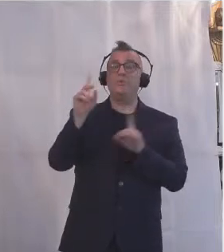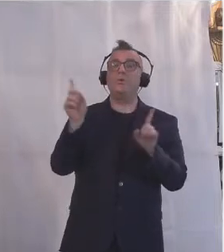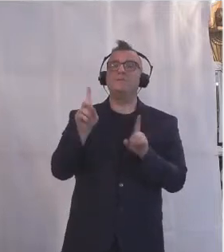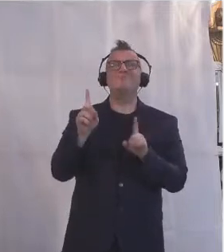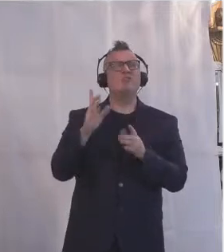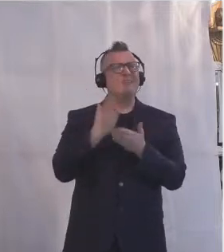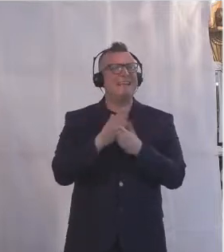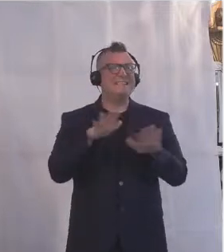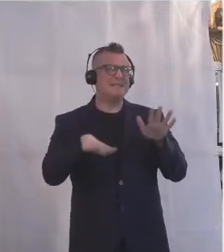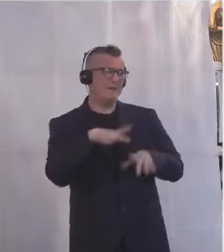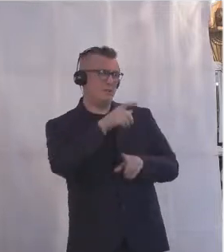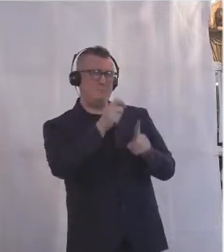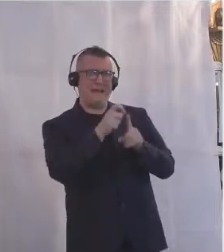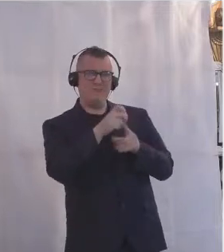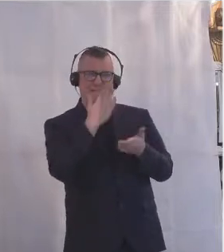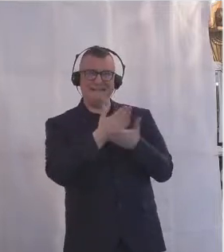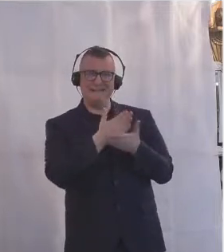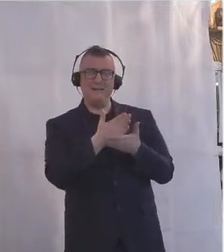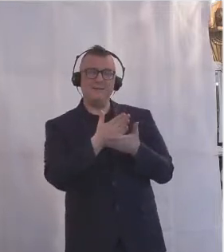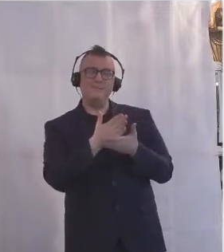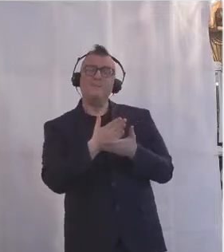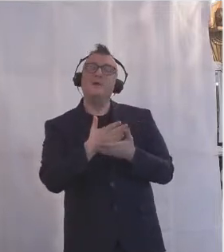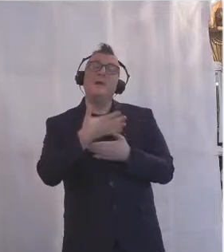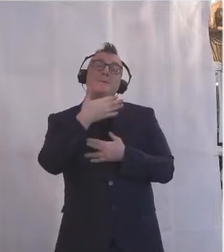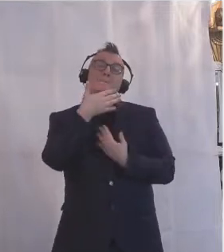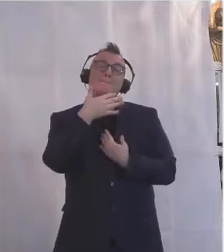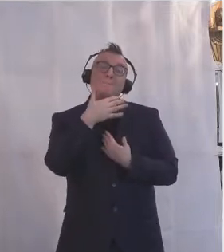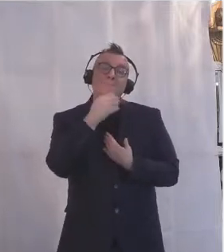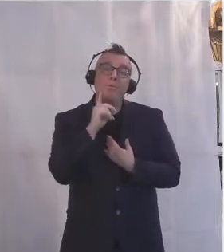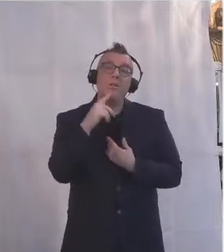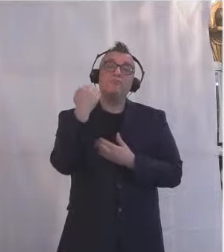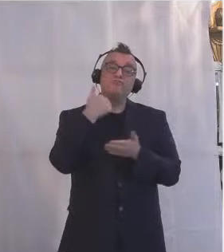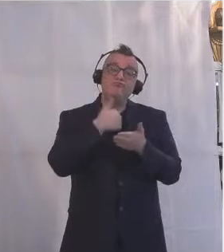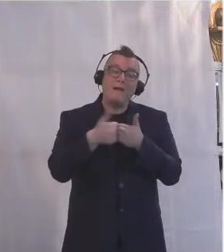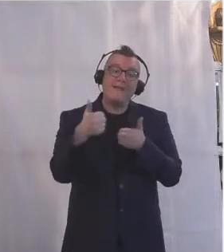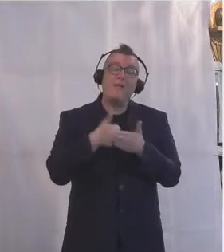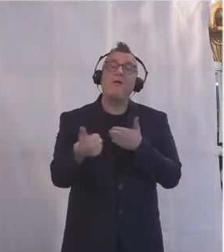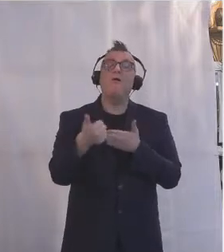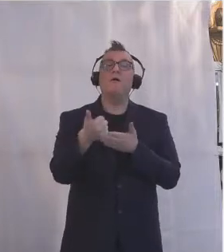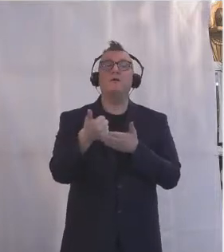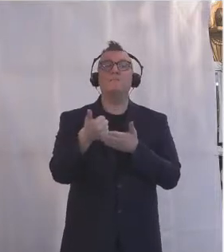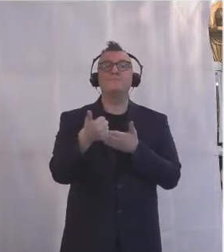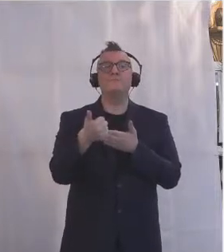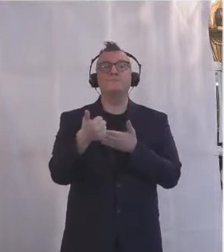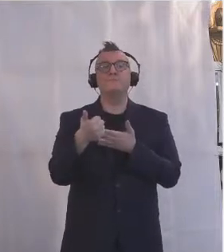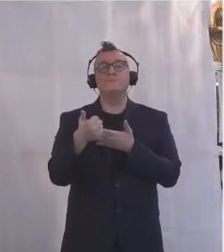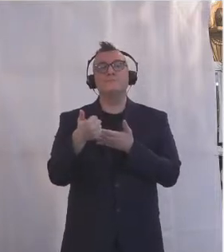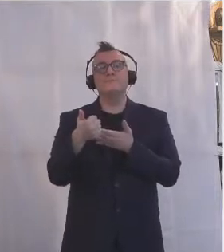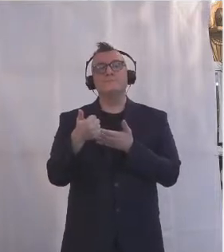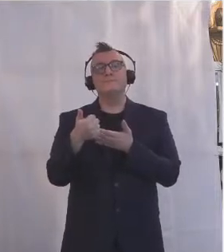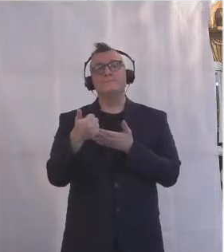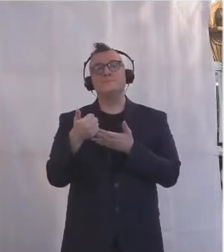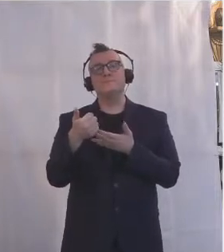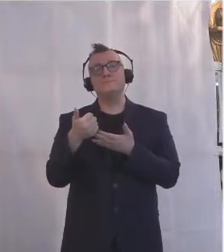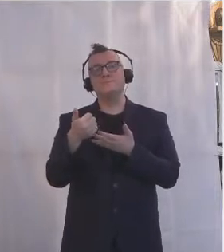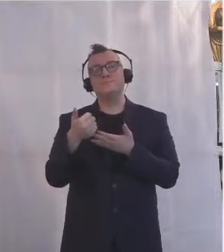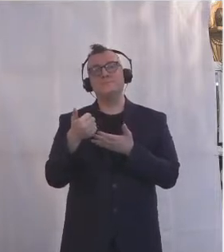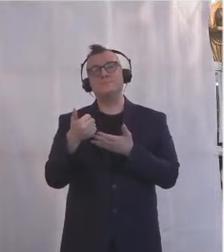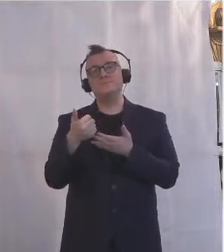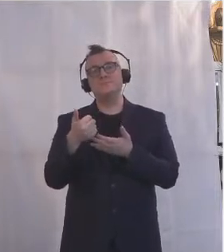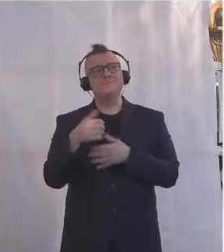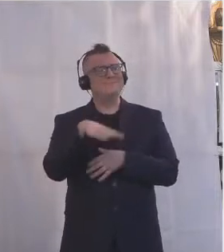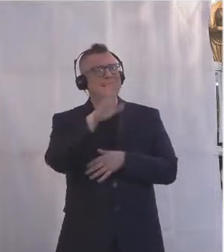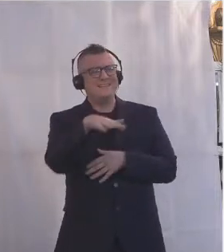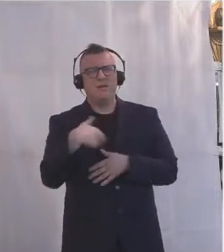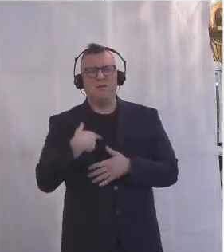to what Penny just said here, is people quite often put upon frontline organisations and say, this